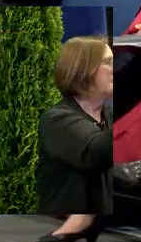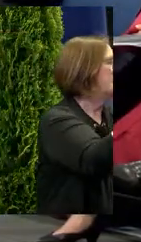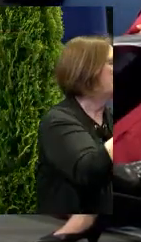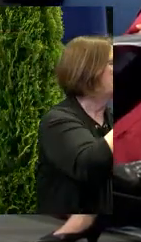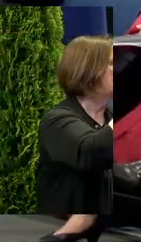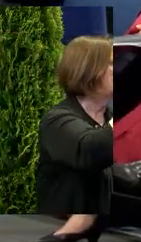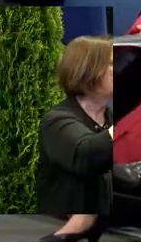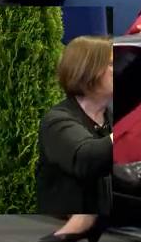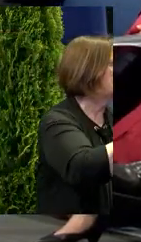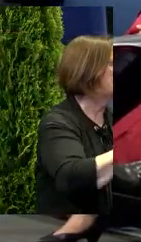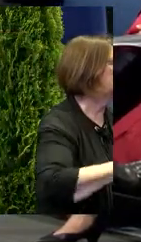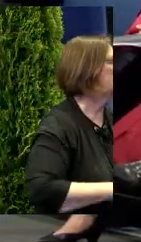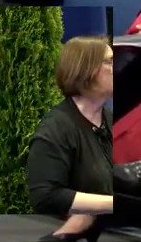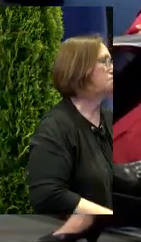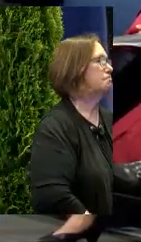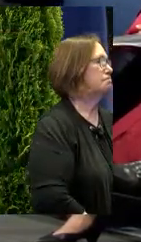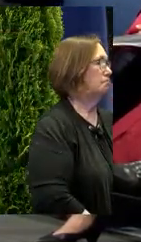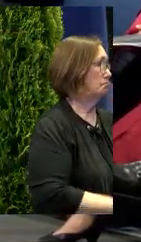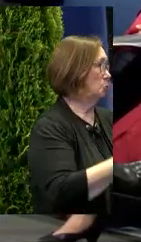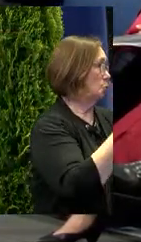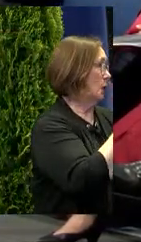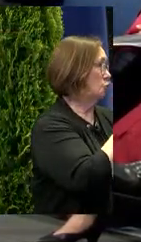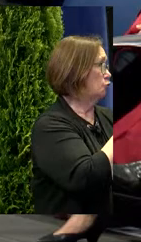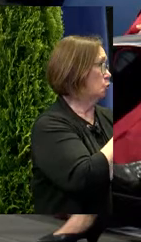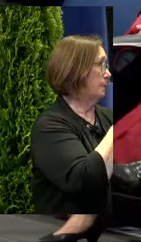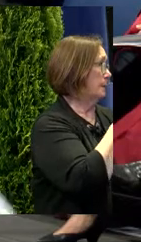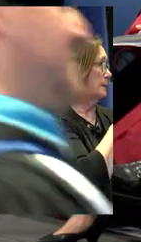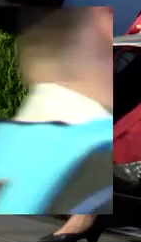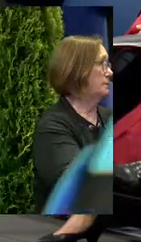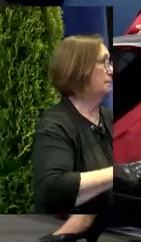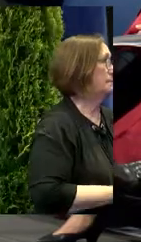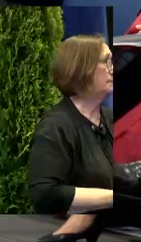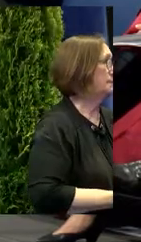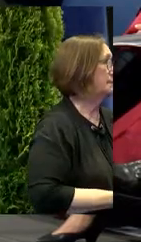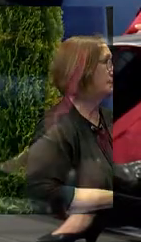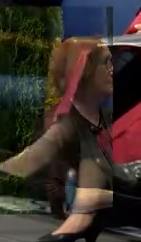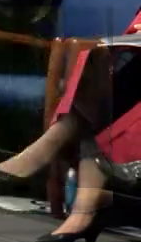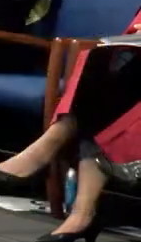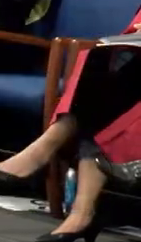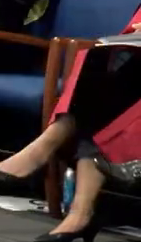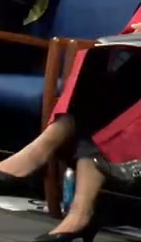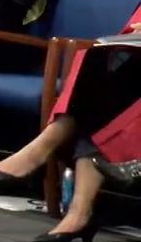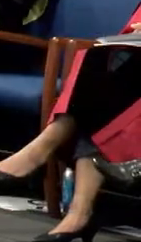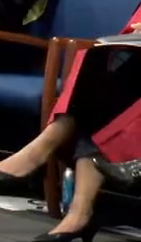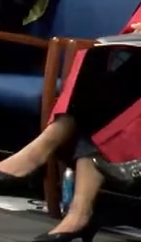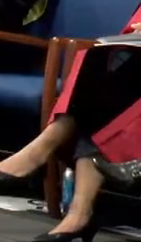Ahalina Kalis, Doctor of Education in Education Leadership.